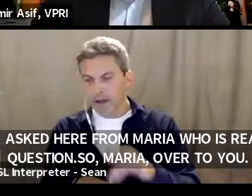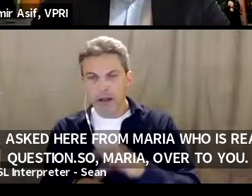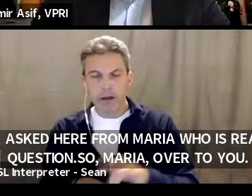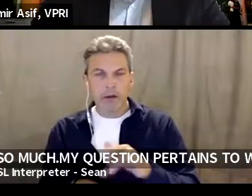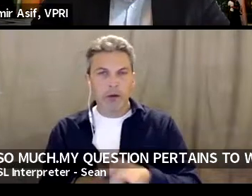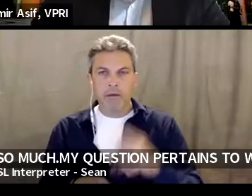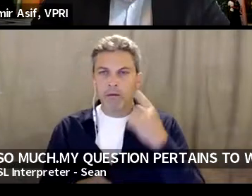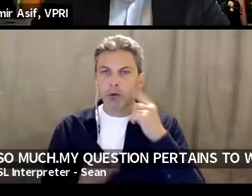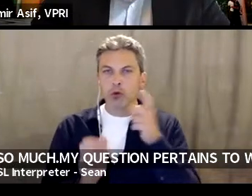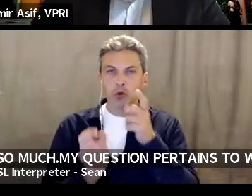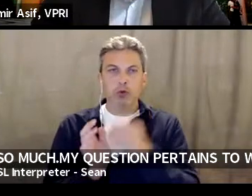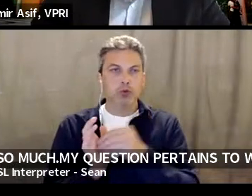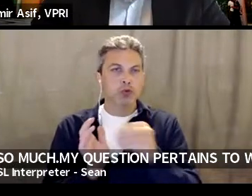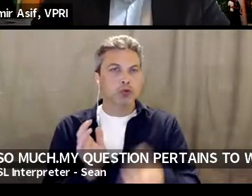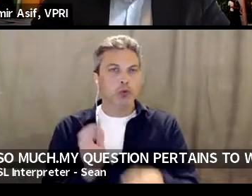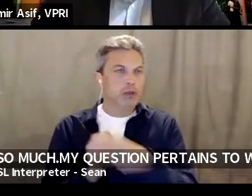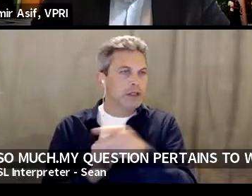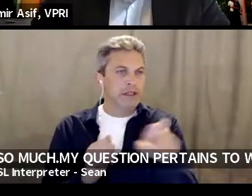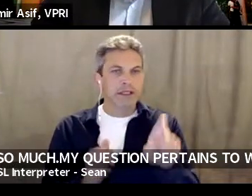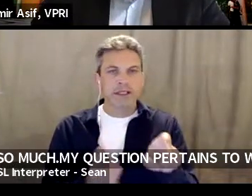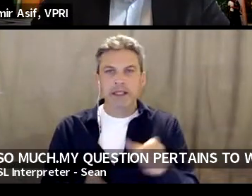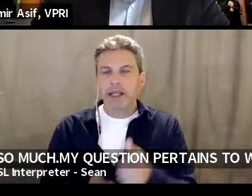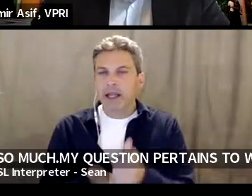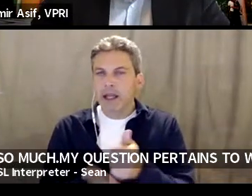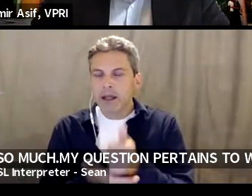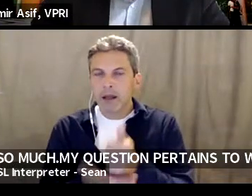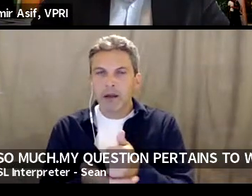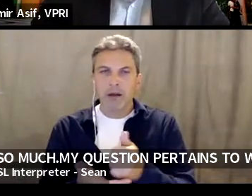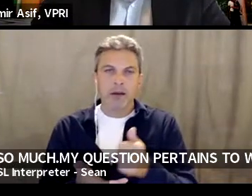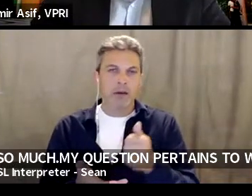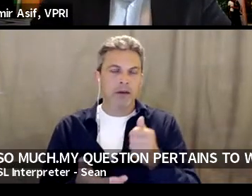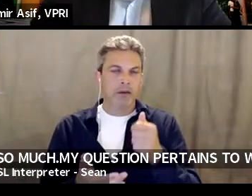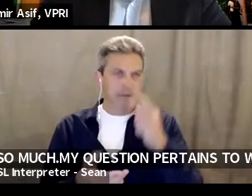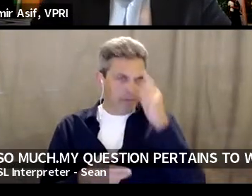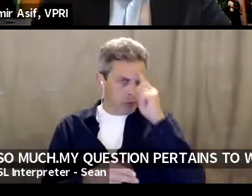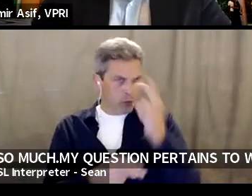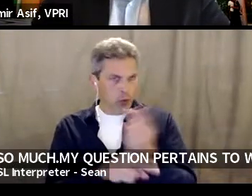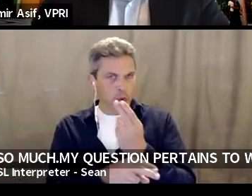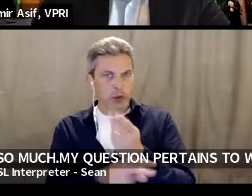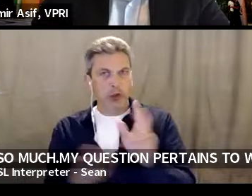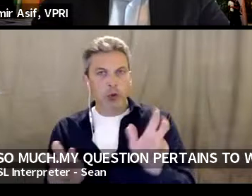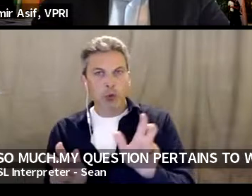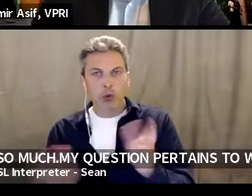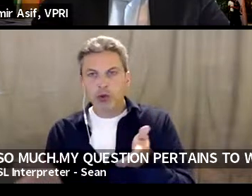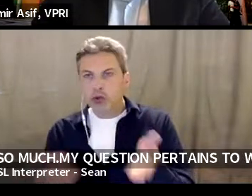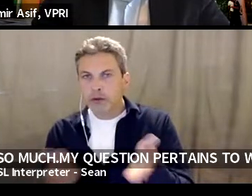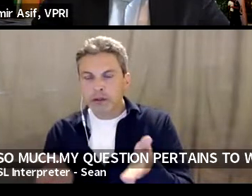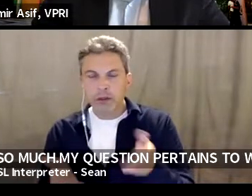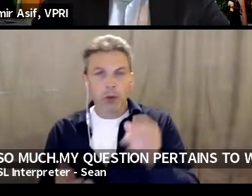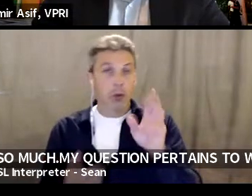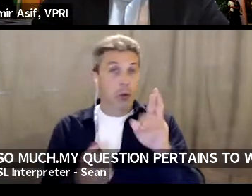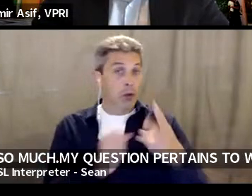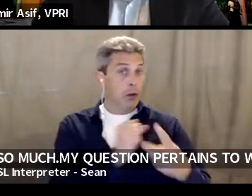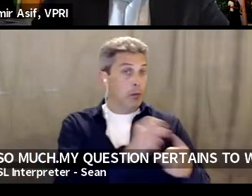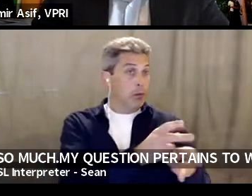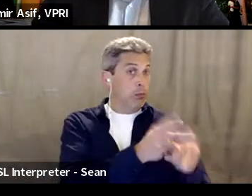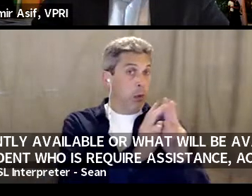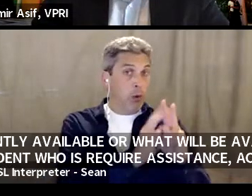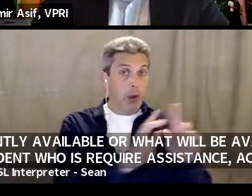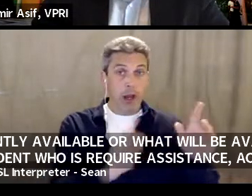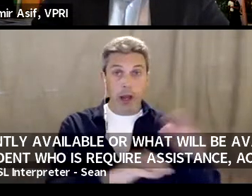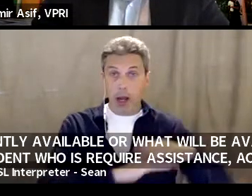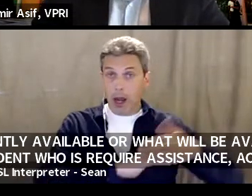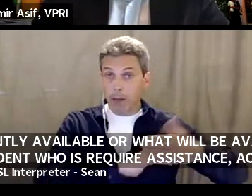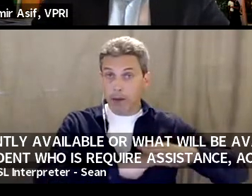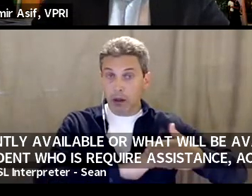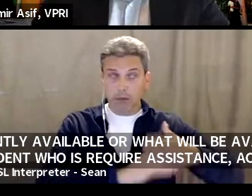for students who require assistance accessing computing facilities or for borrowing laptops. Some of them may not have access